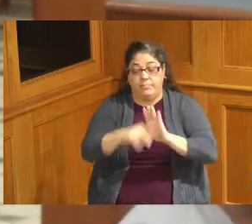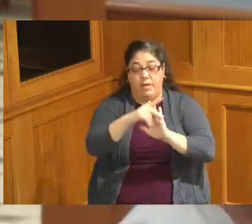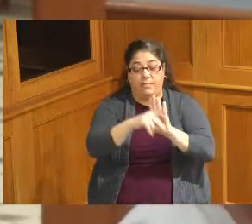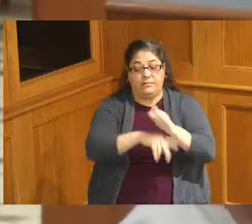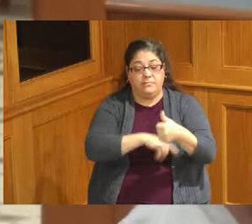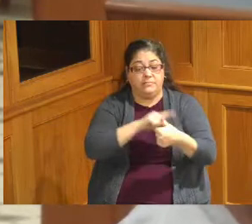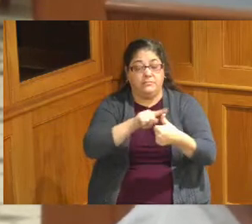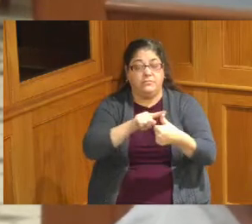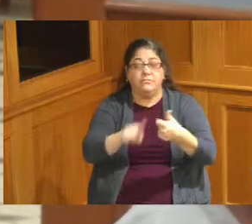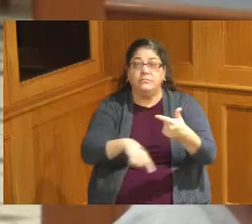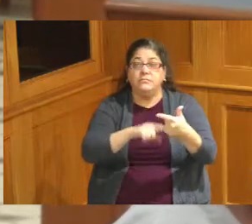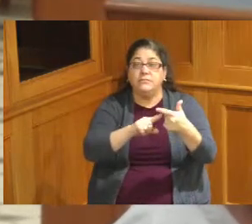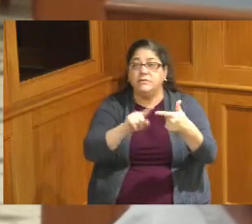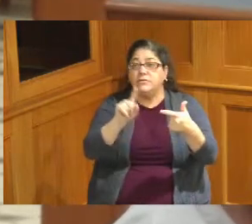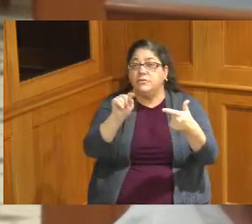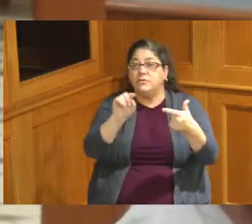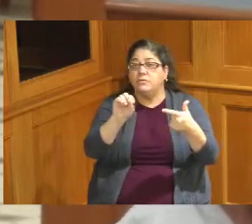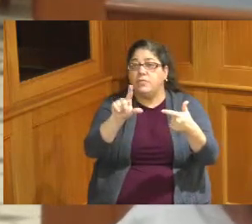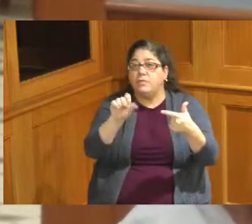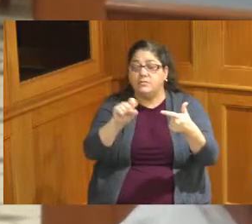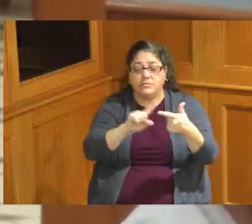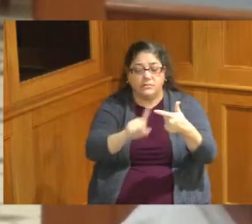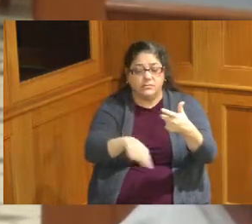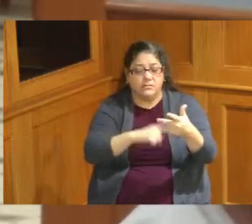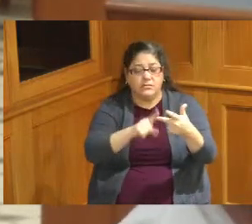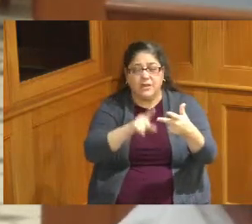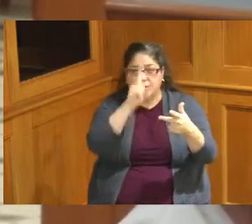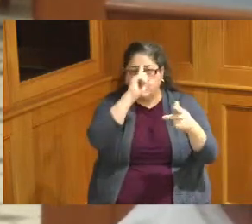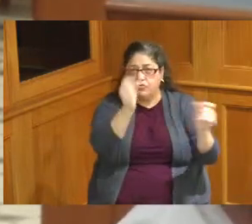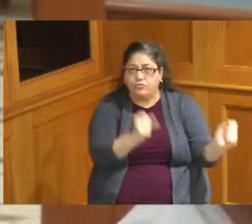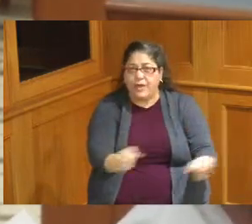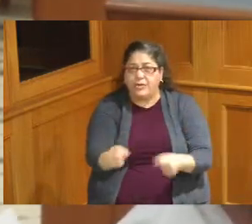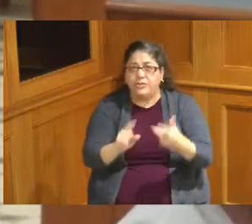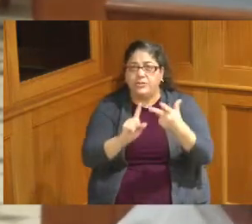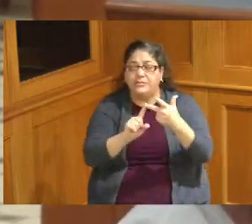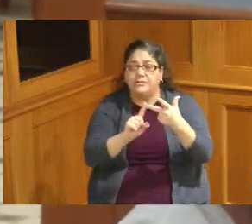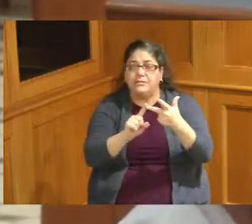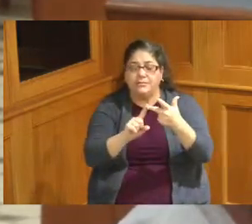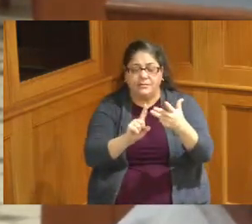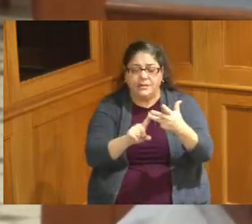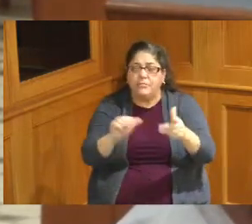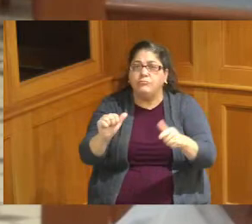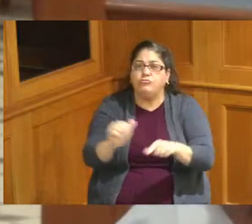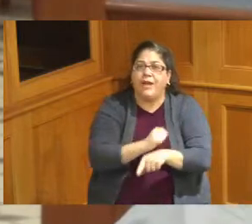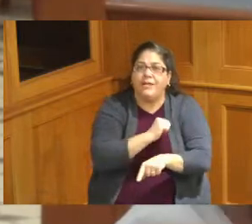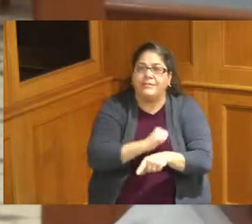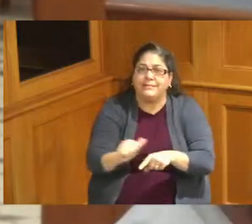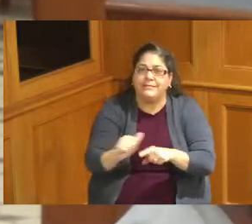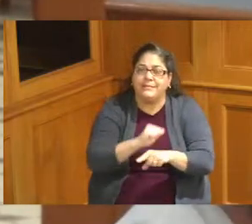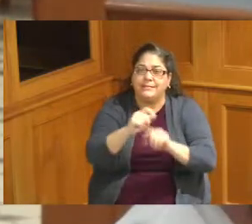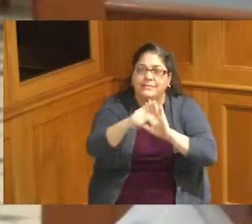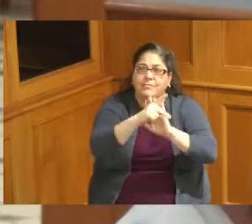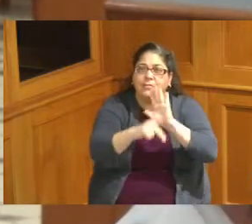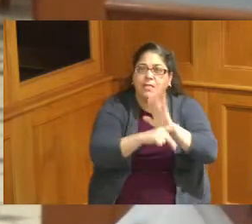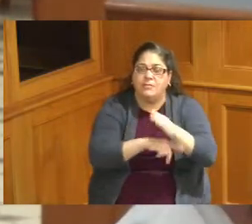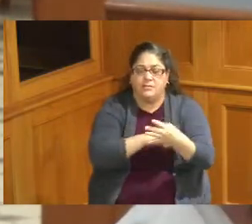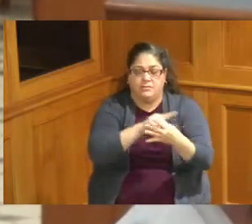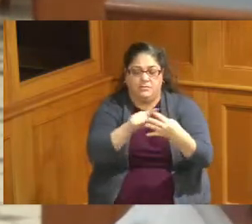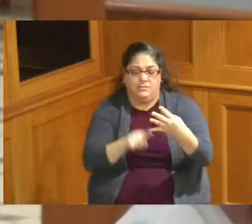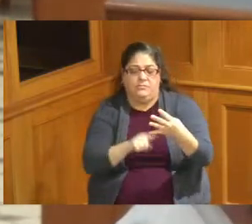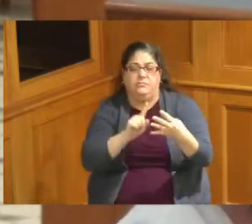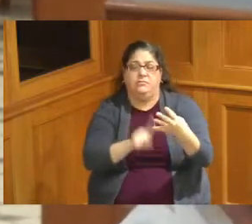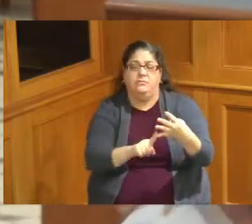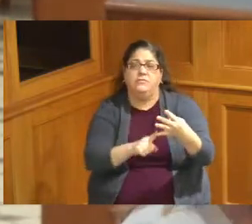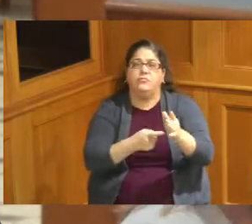tools, strategies, and practices to be able to get to this. And so that's what I'm going to talk to you